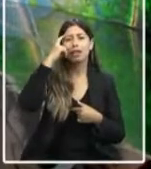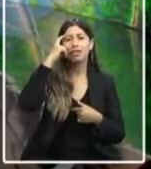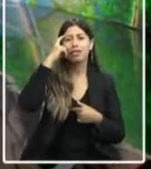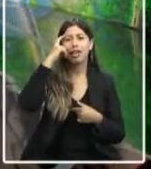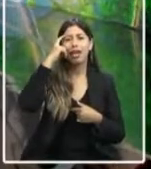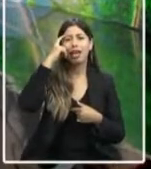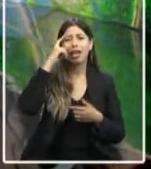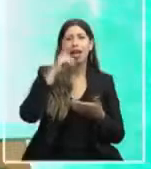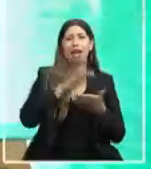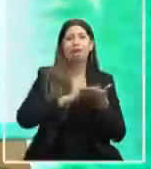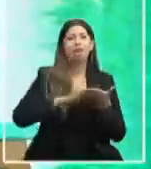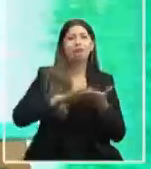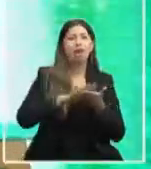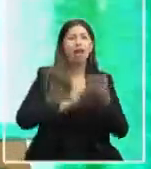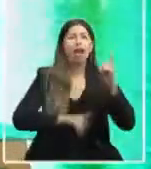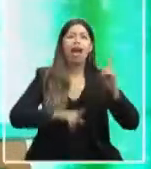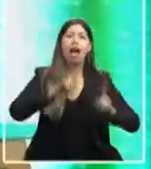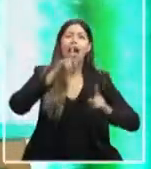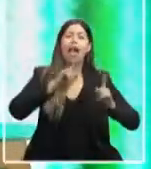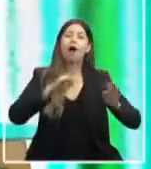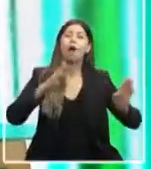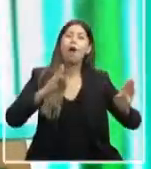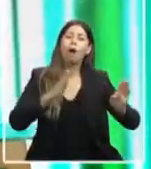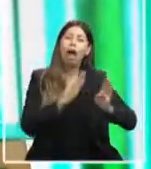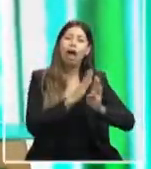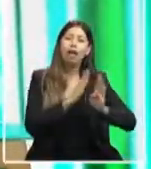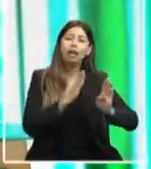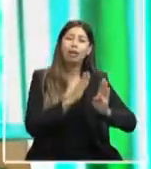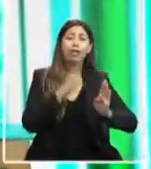Nature, lakes, rainforest, everything that you